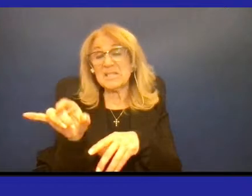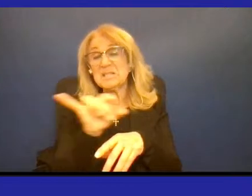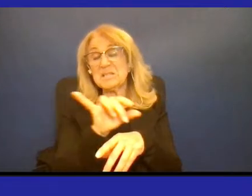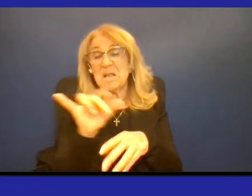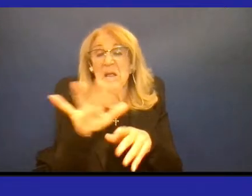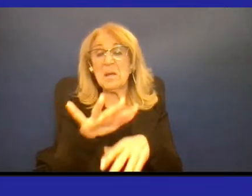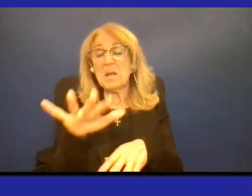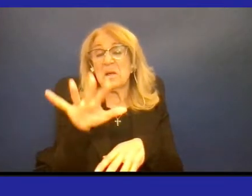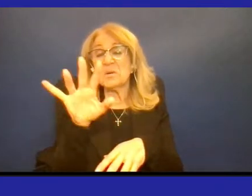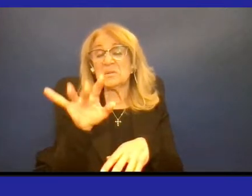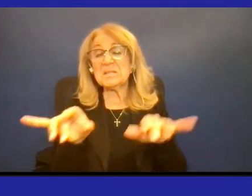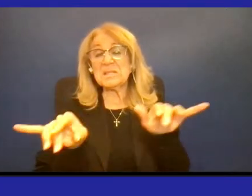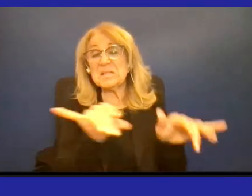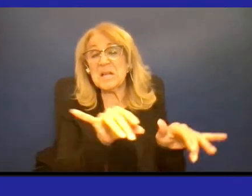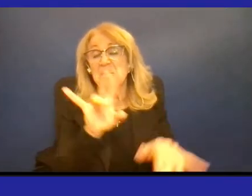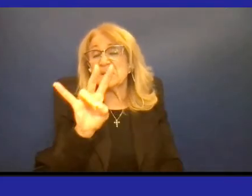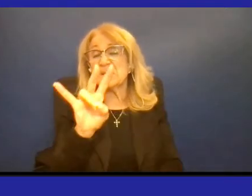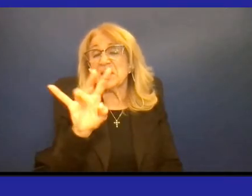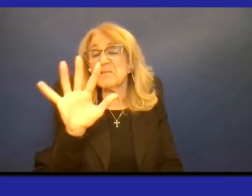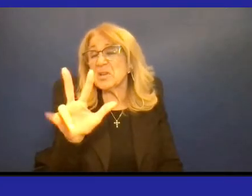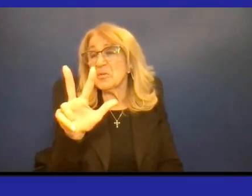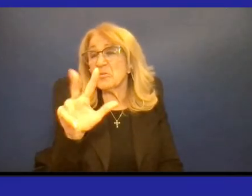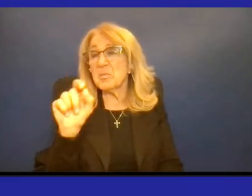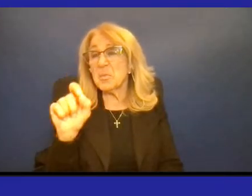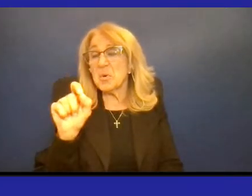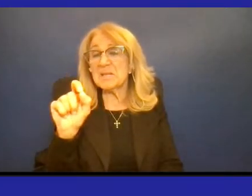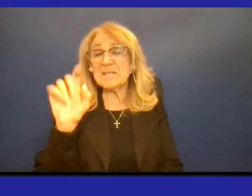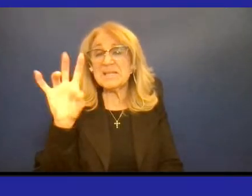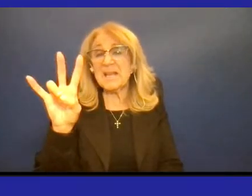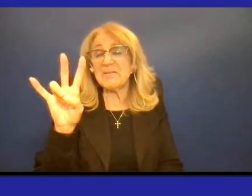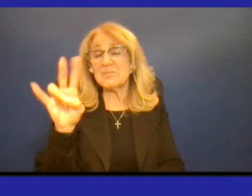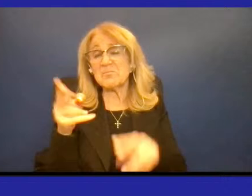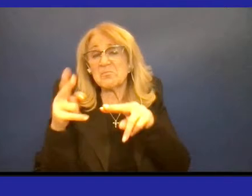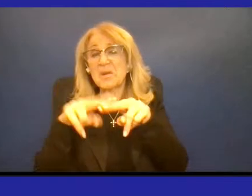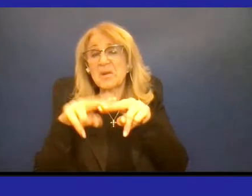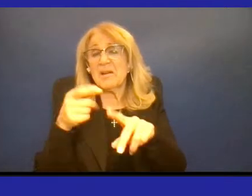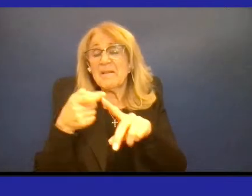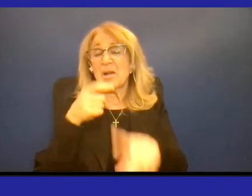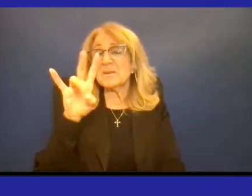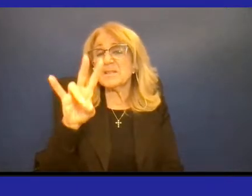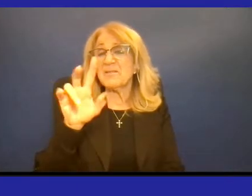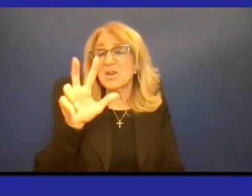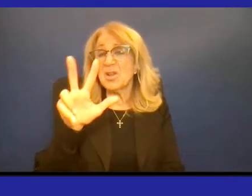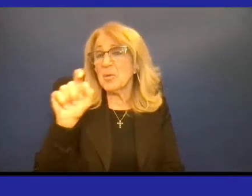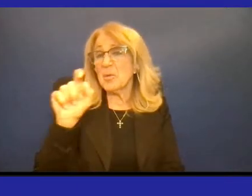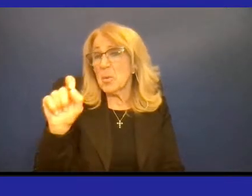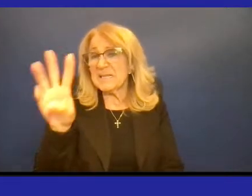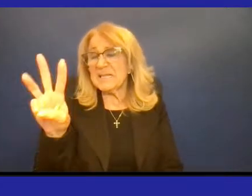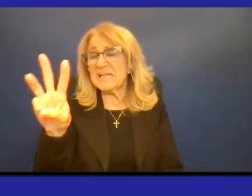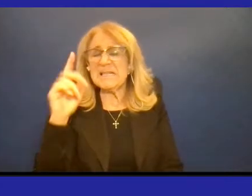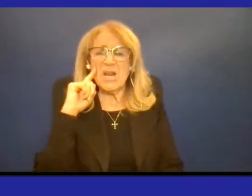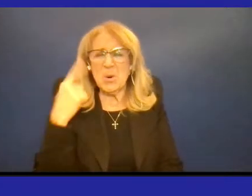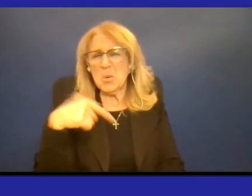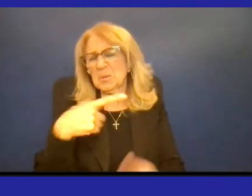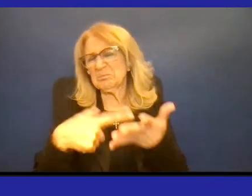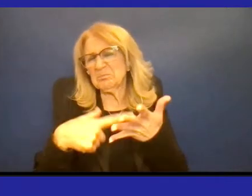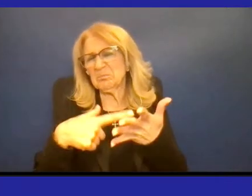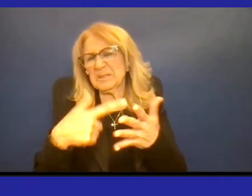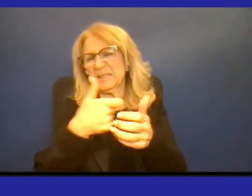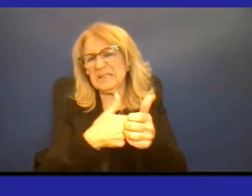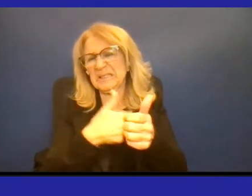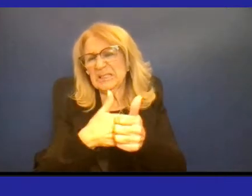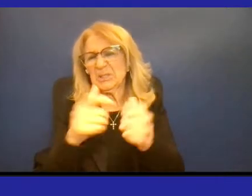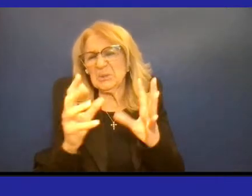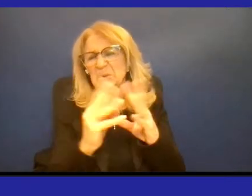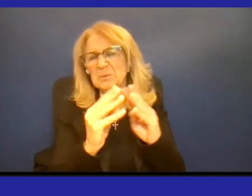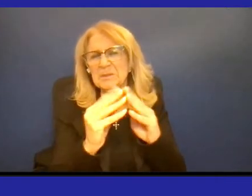73.7, up from 73.6. I know we discussed this at each meeting. You know, when